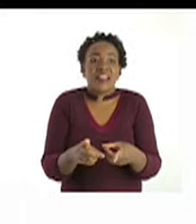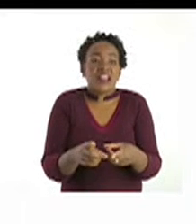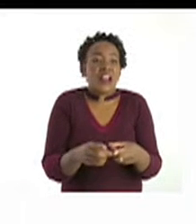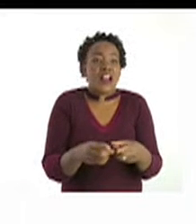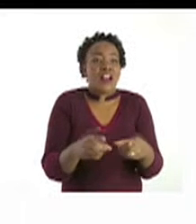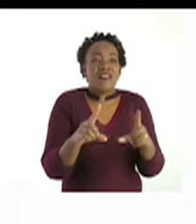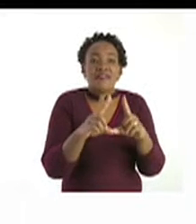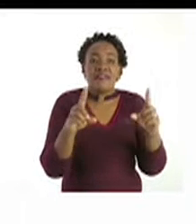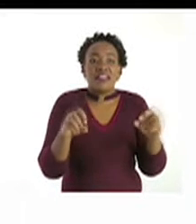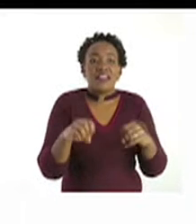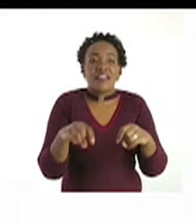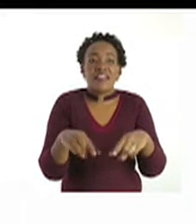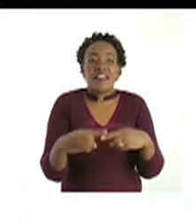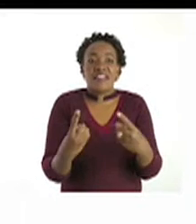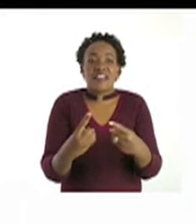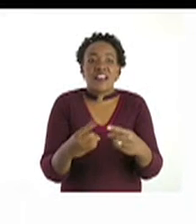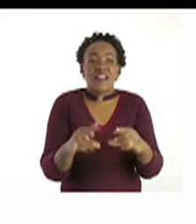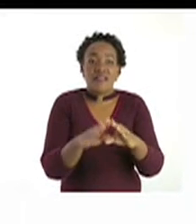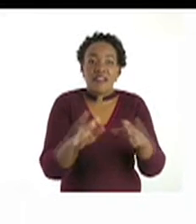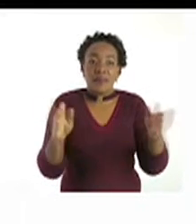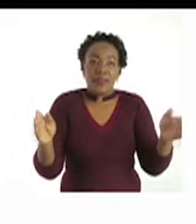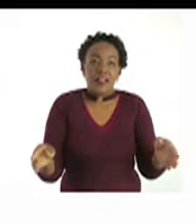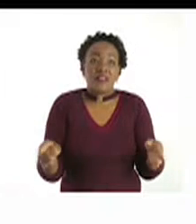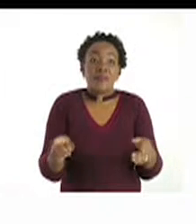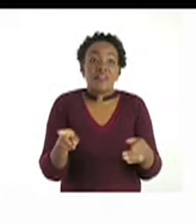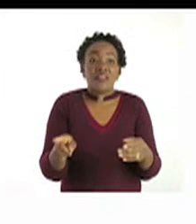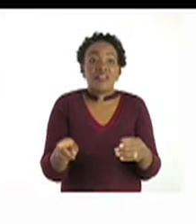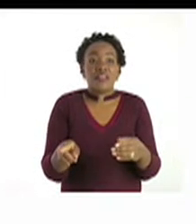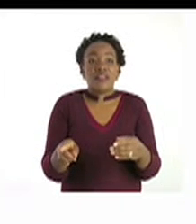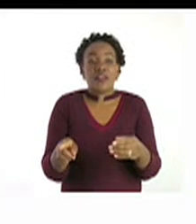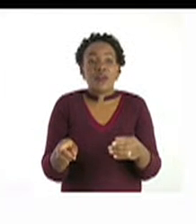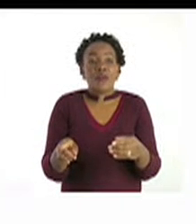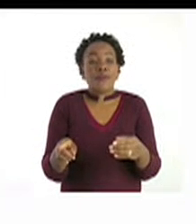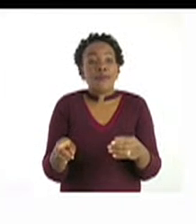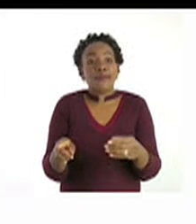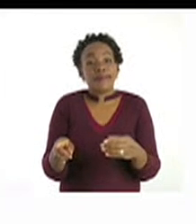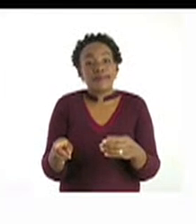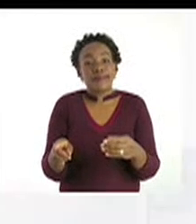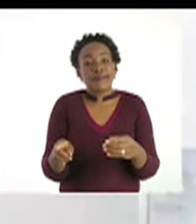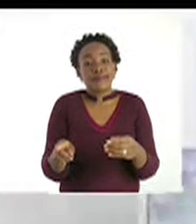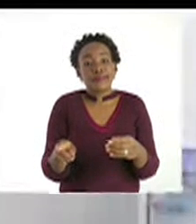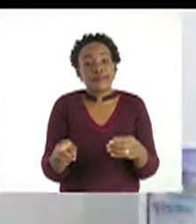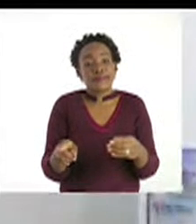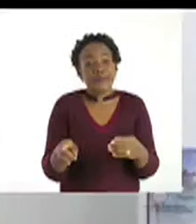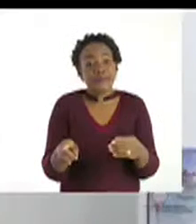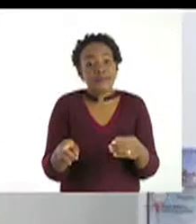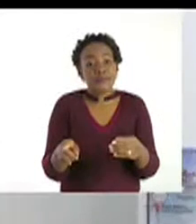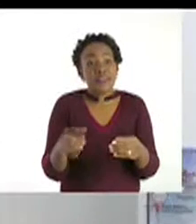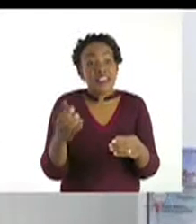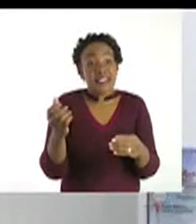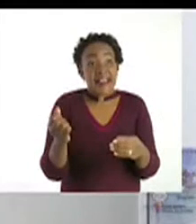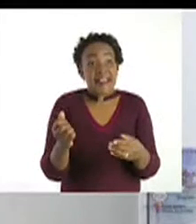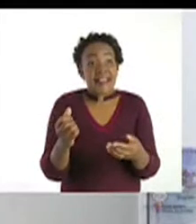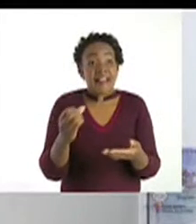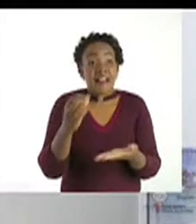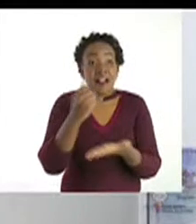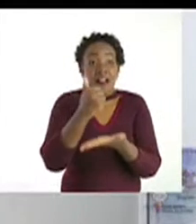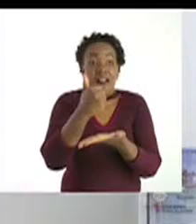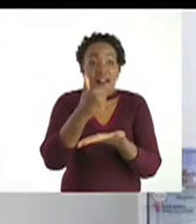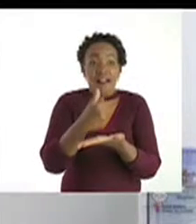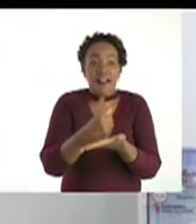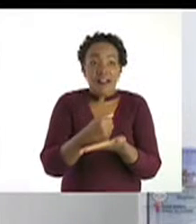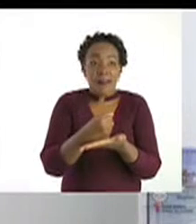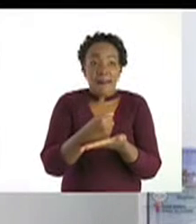containers from the table where I am. I have a